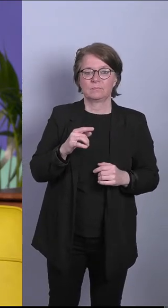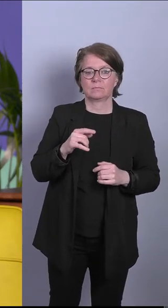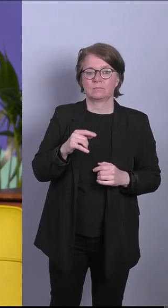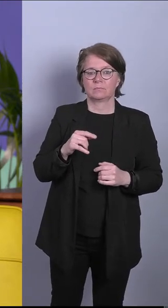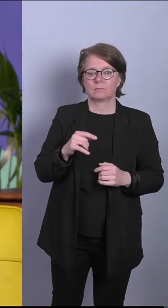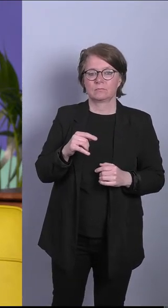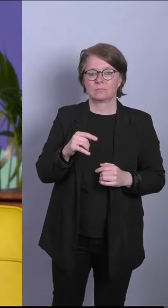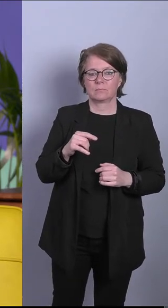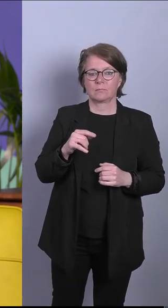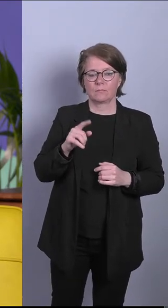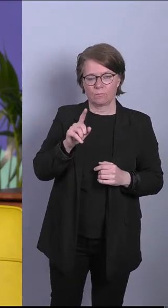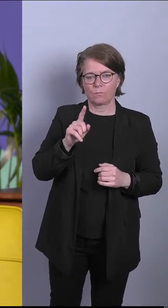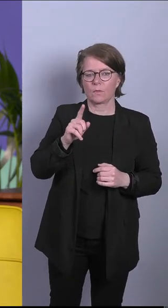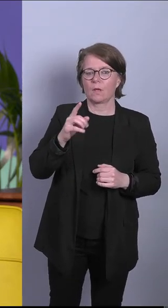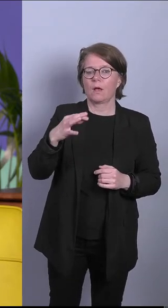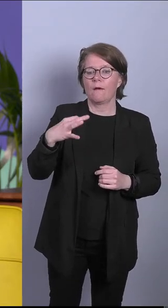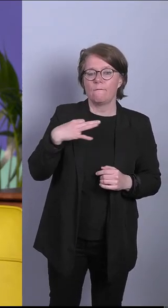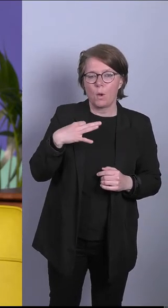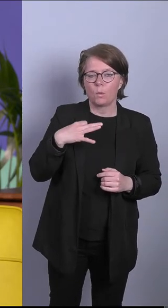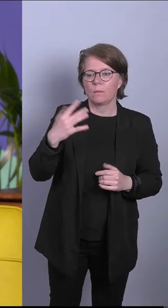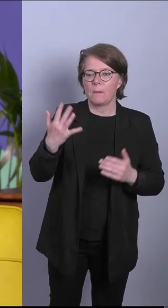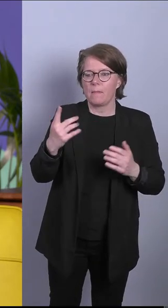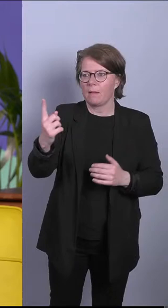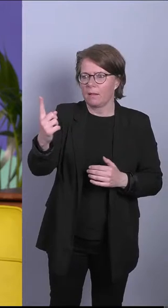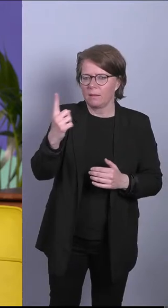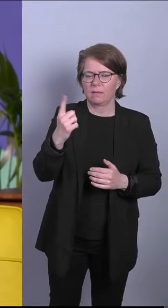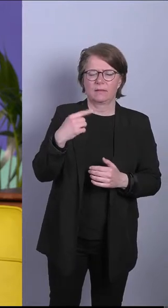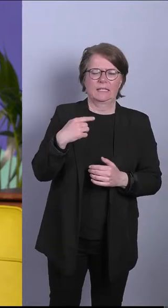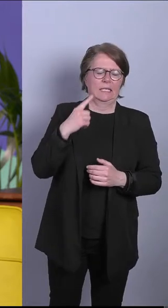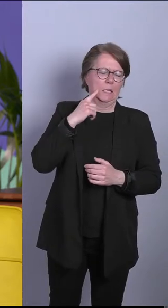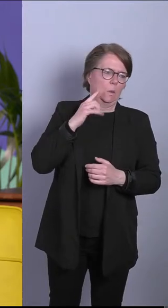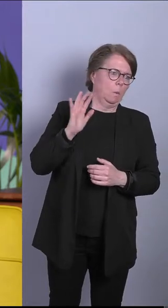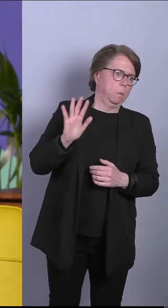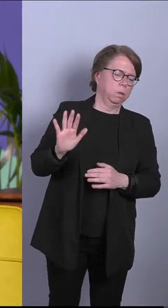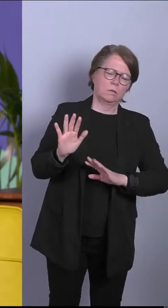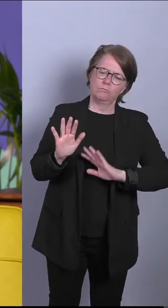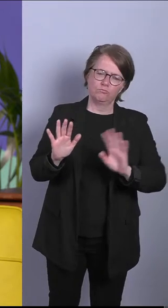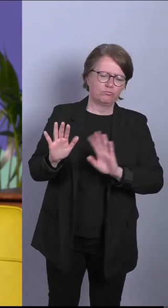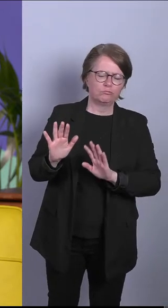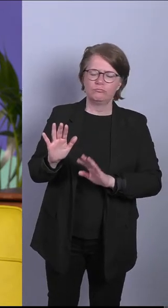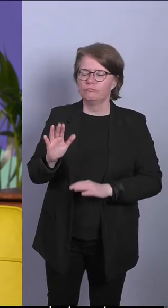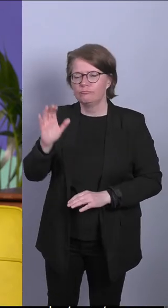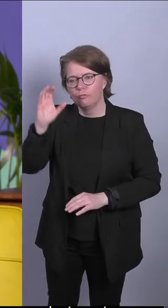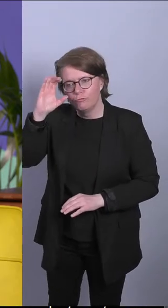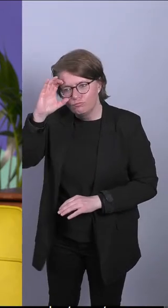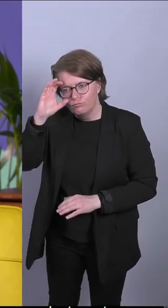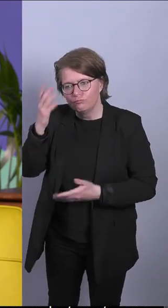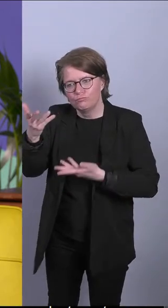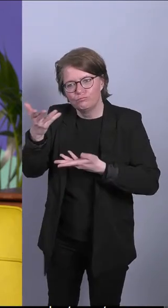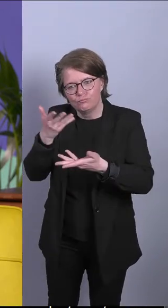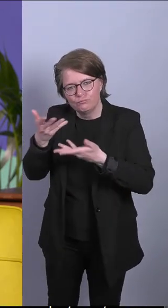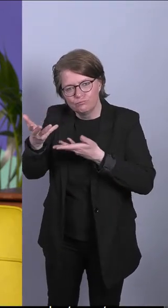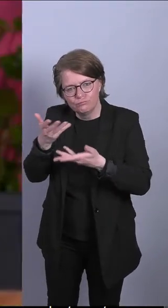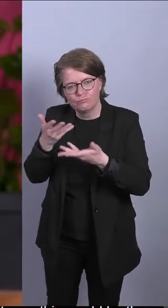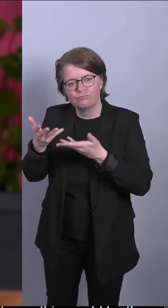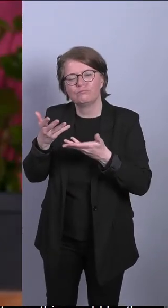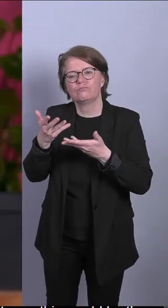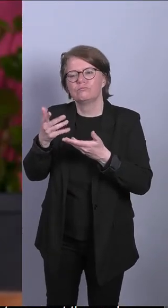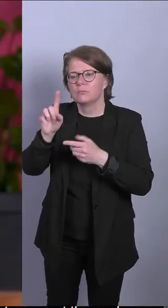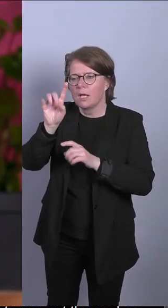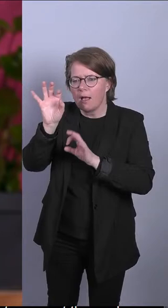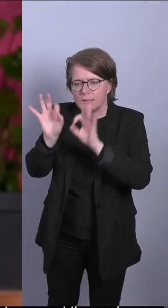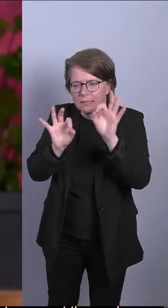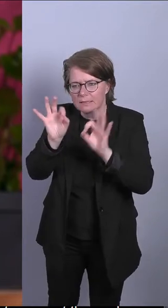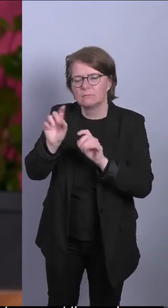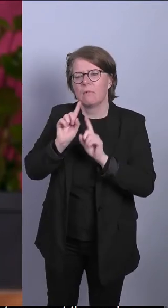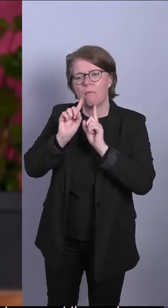will hear them out, and it will, I think, help us give them an exceptional experience in Berlin. Thank you very much,